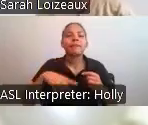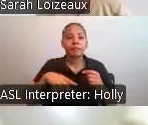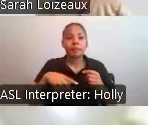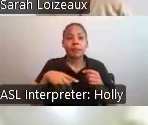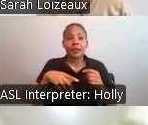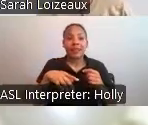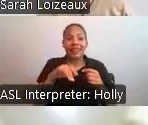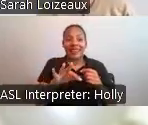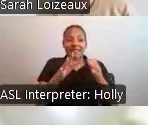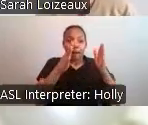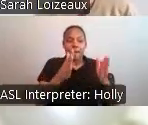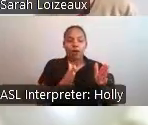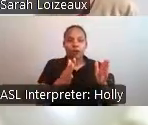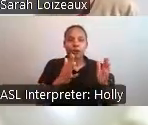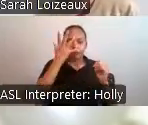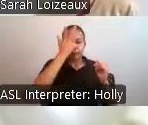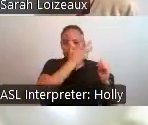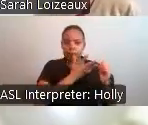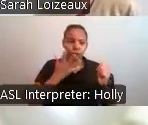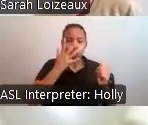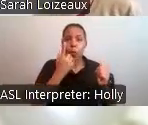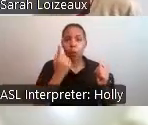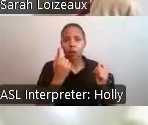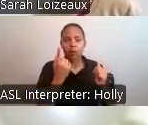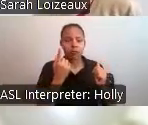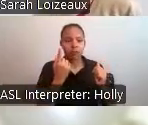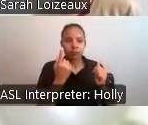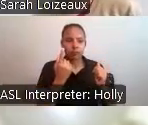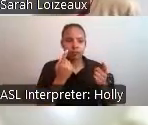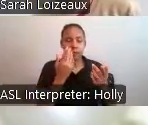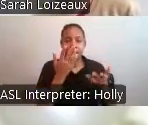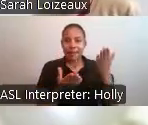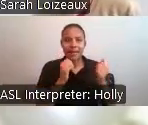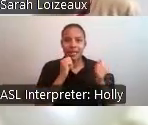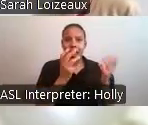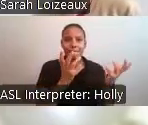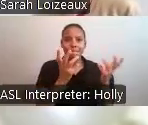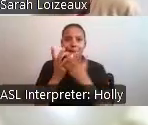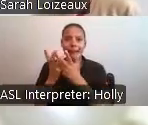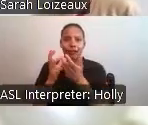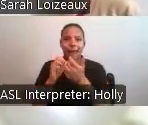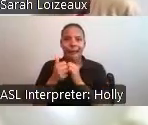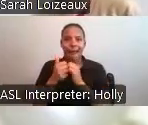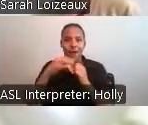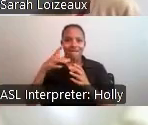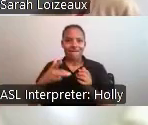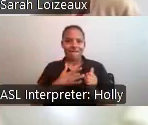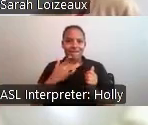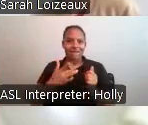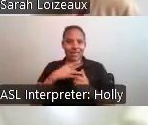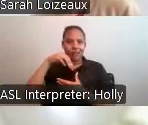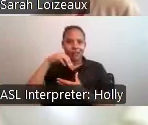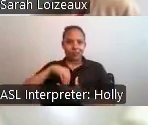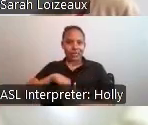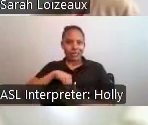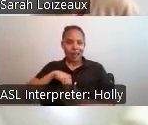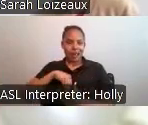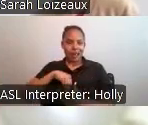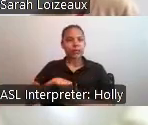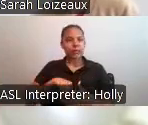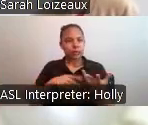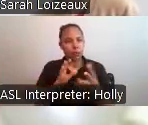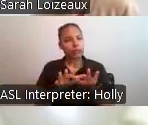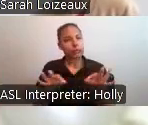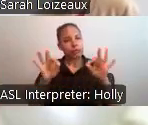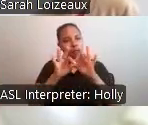how they're feeling inside. So we'd really kind of just want to provide that education, because I do think, as David agreed